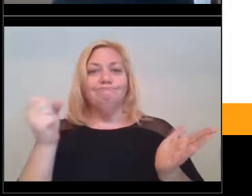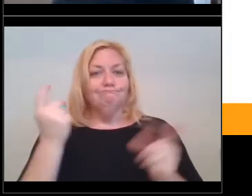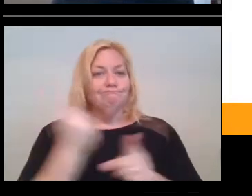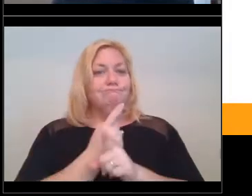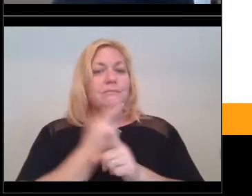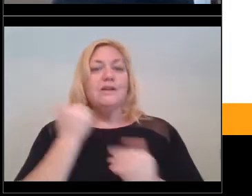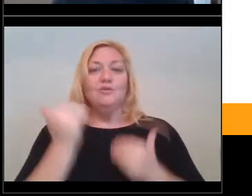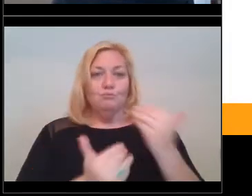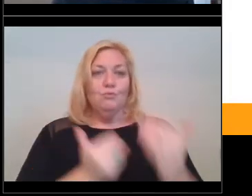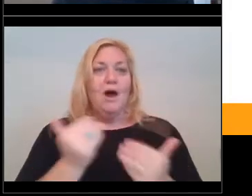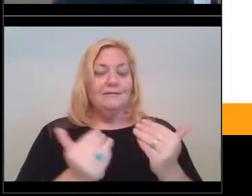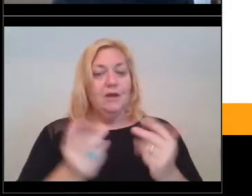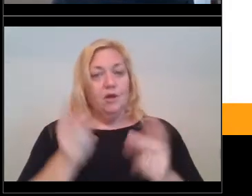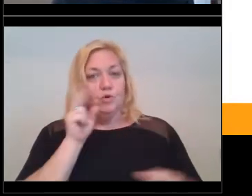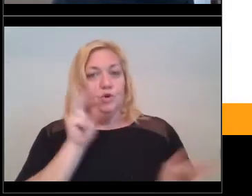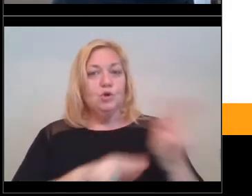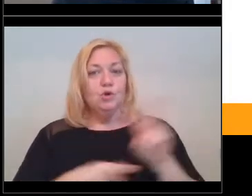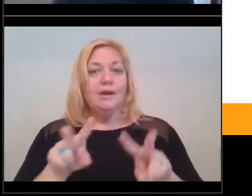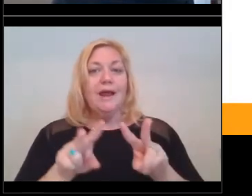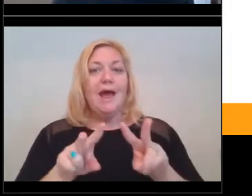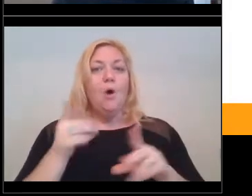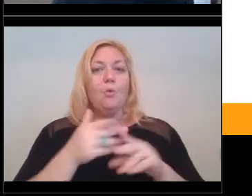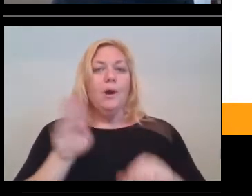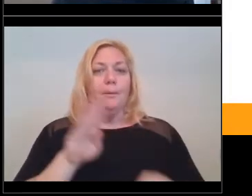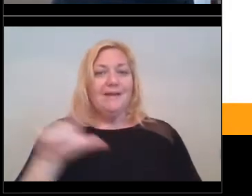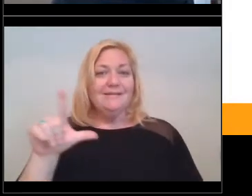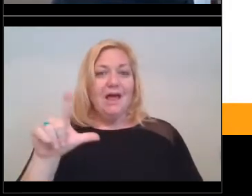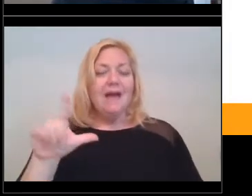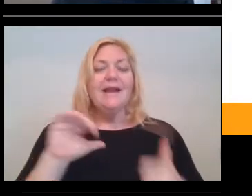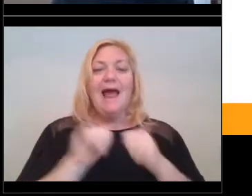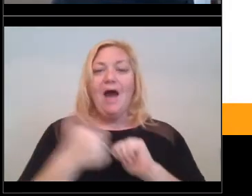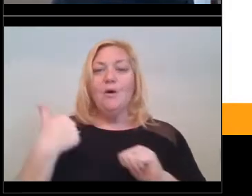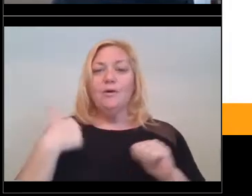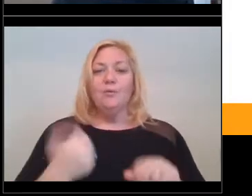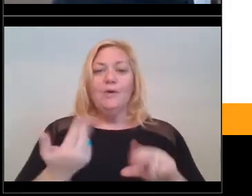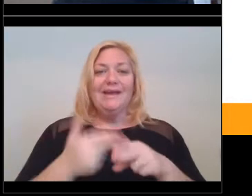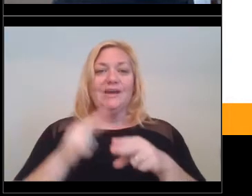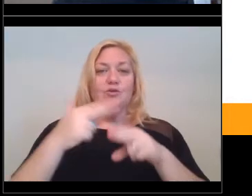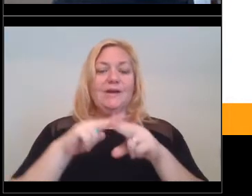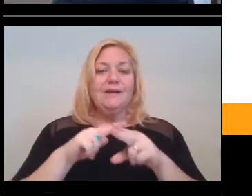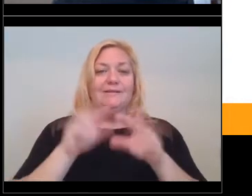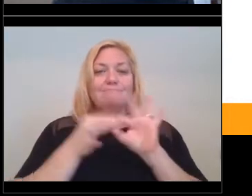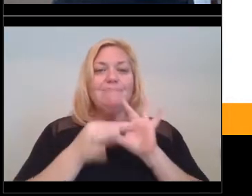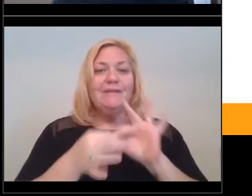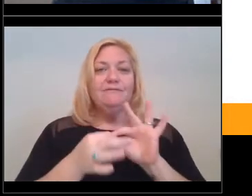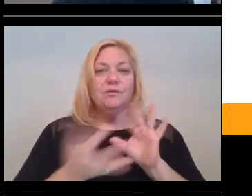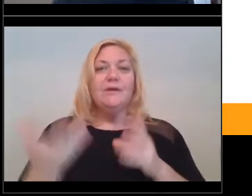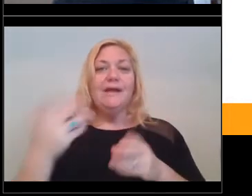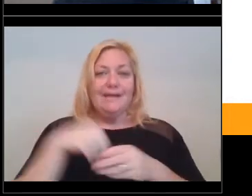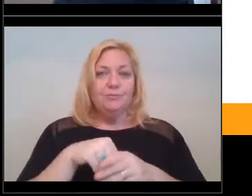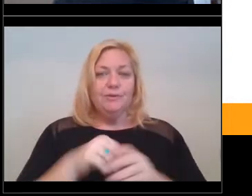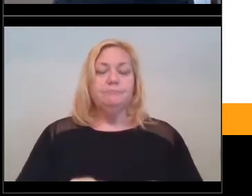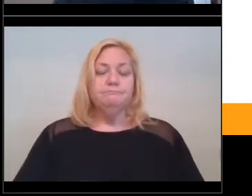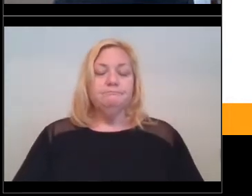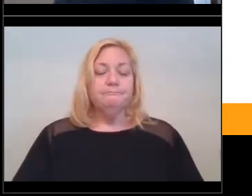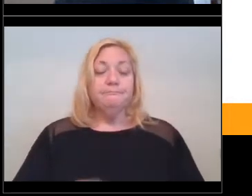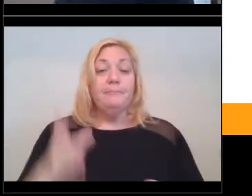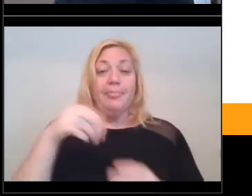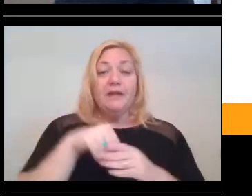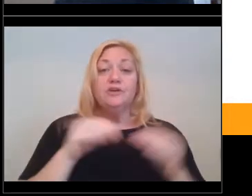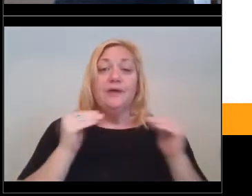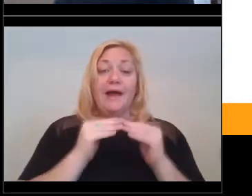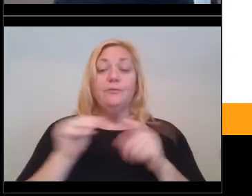looking at what our baseline is and then how can we increase meaningful engagement. Our internal equity